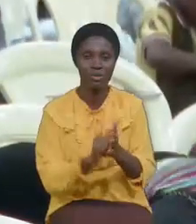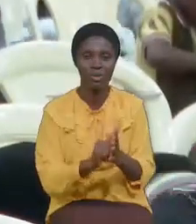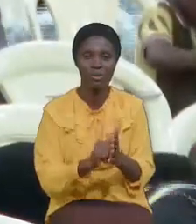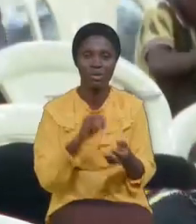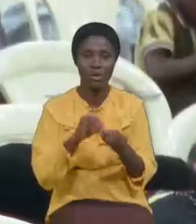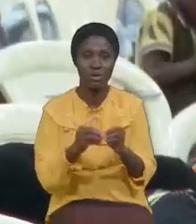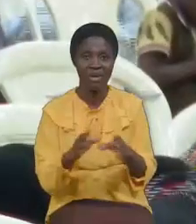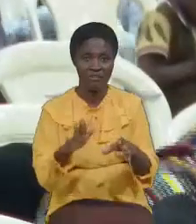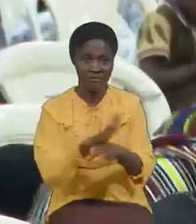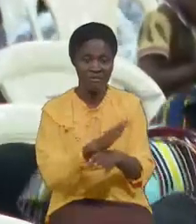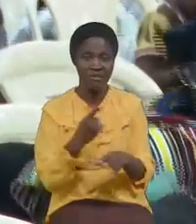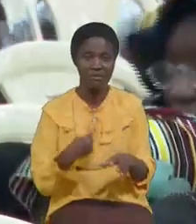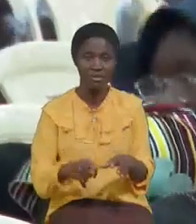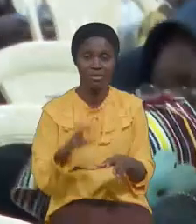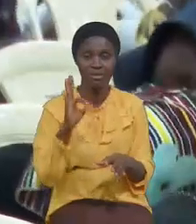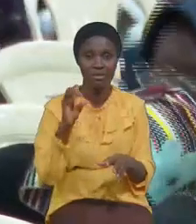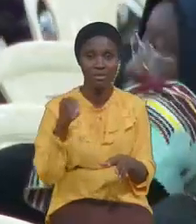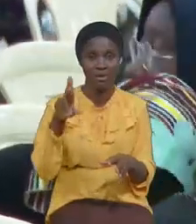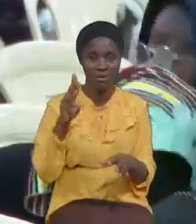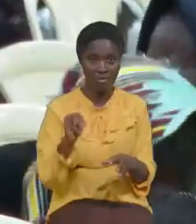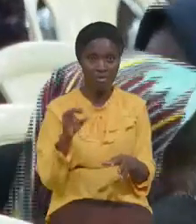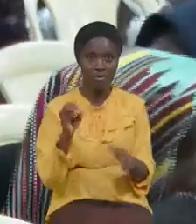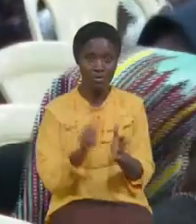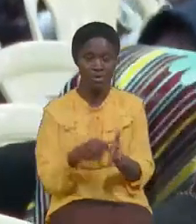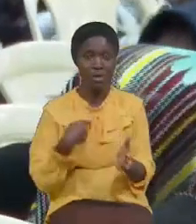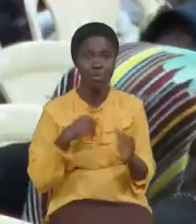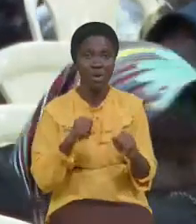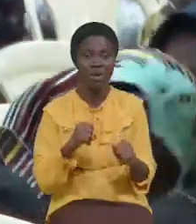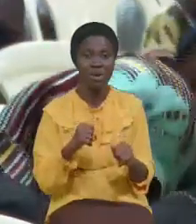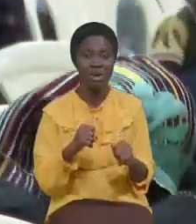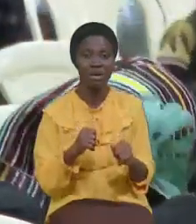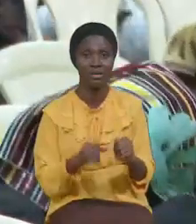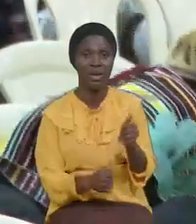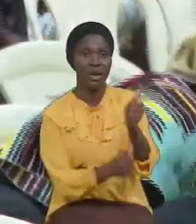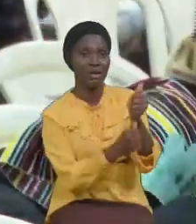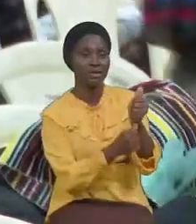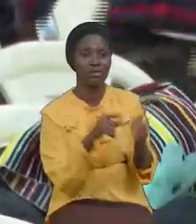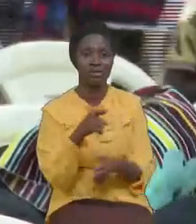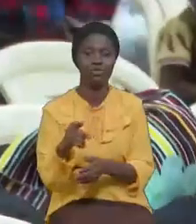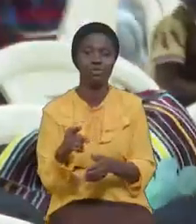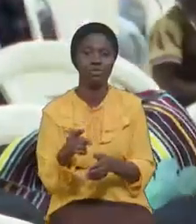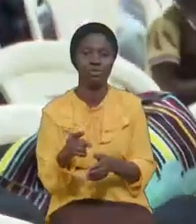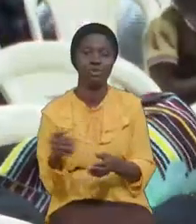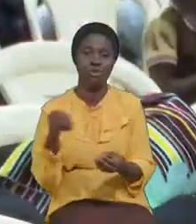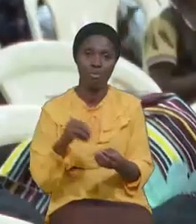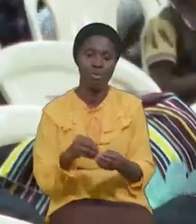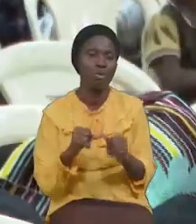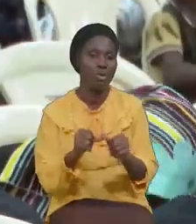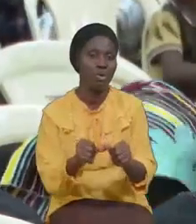so we can assist you further in your new walk with Christ.